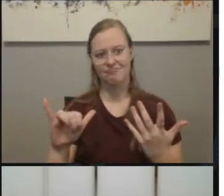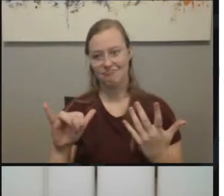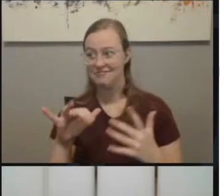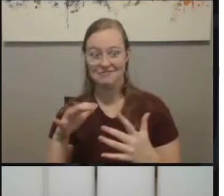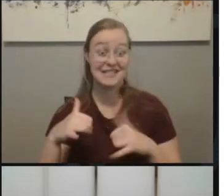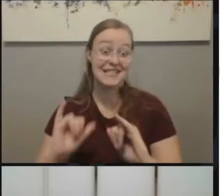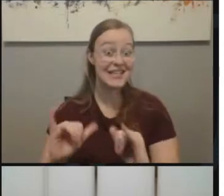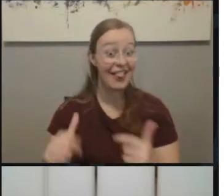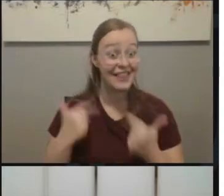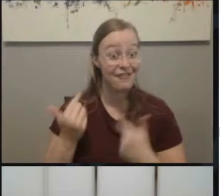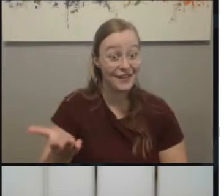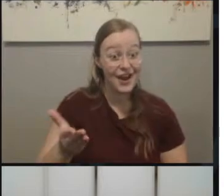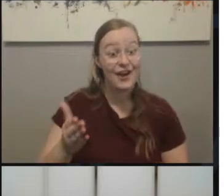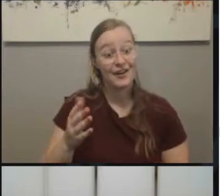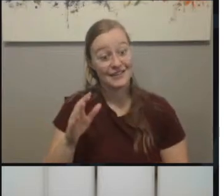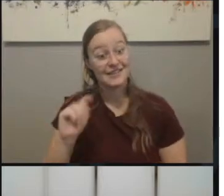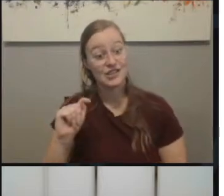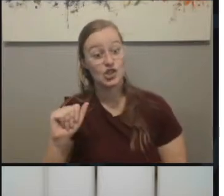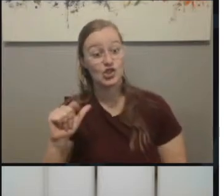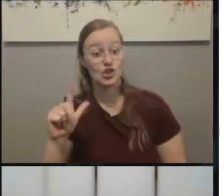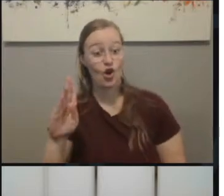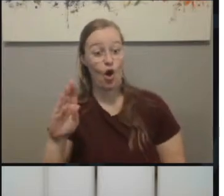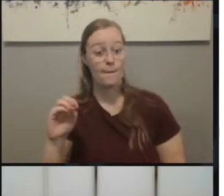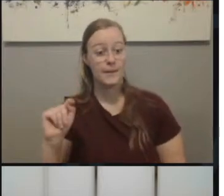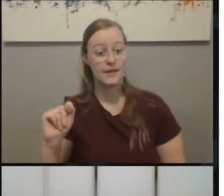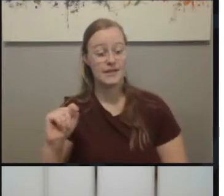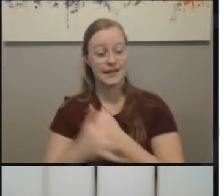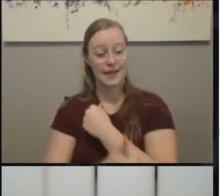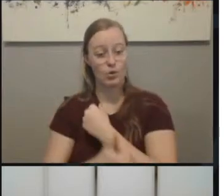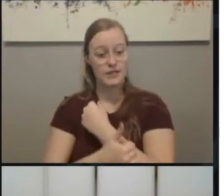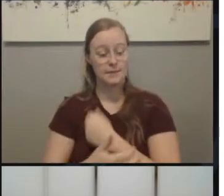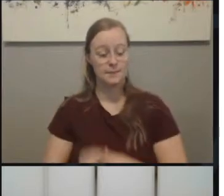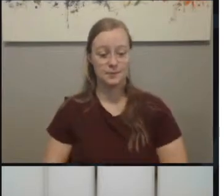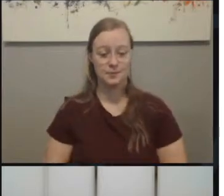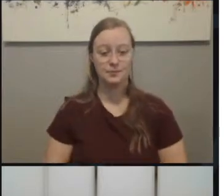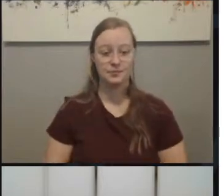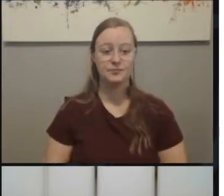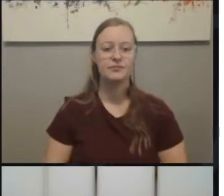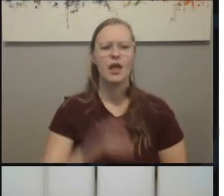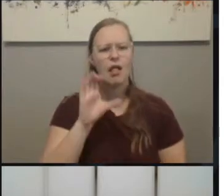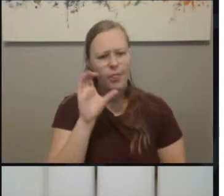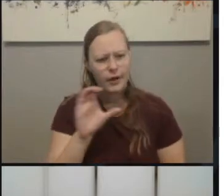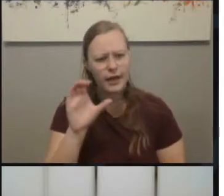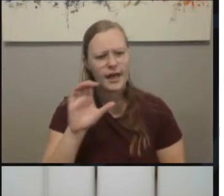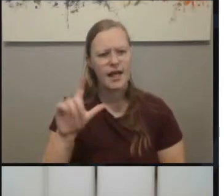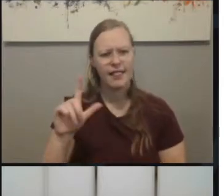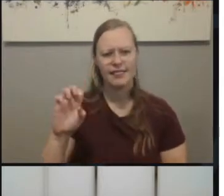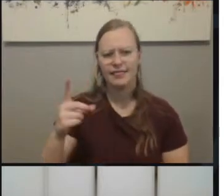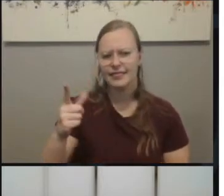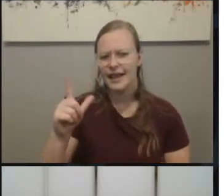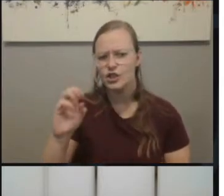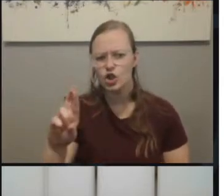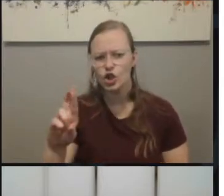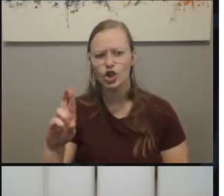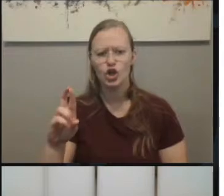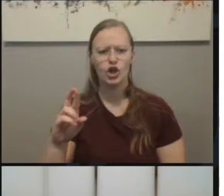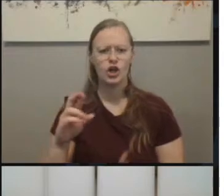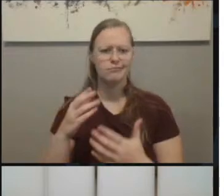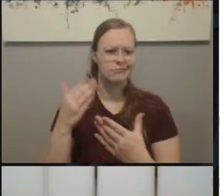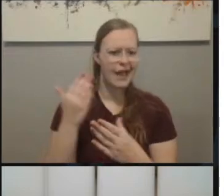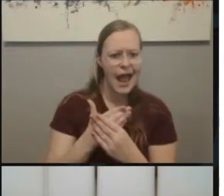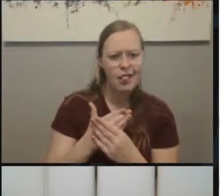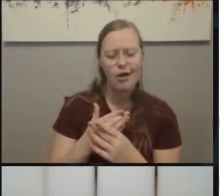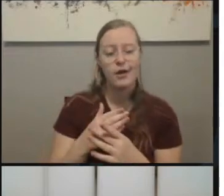Talbot County. We're looking at ledger cataloged as Book